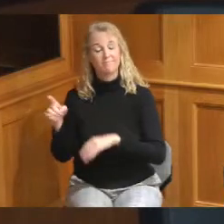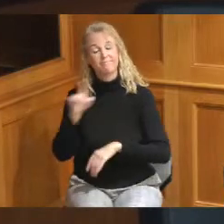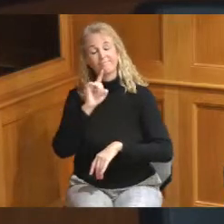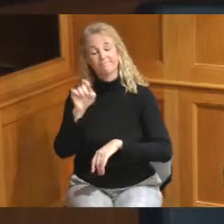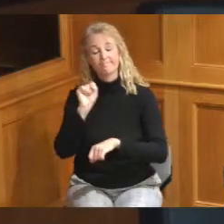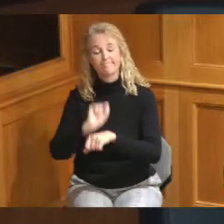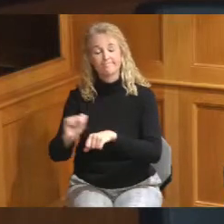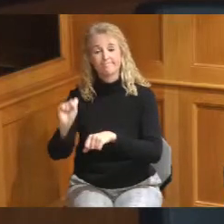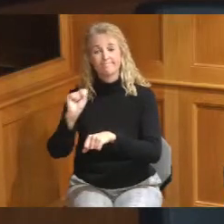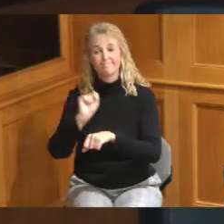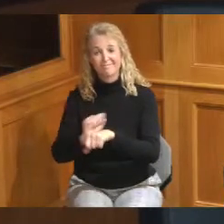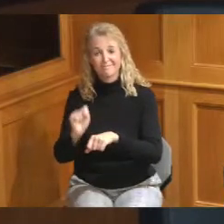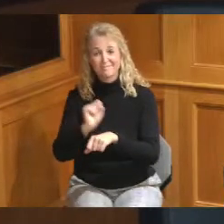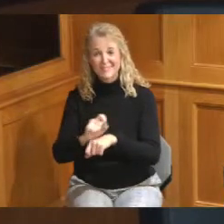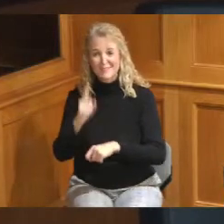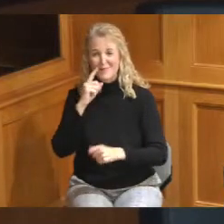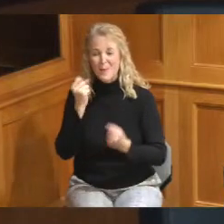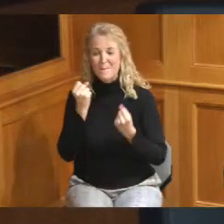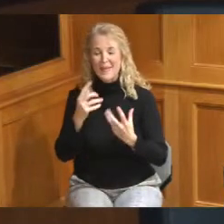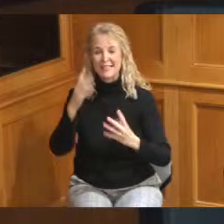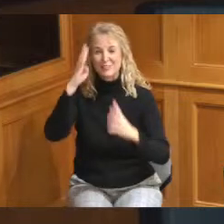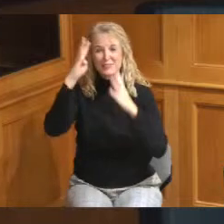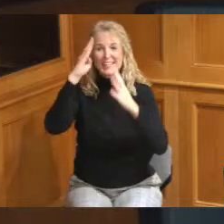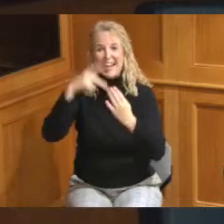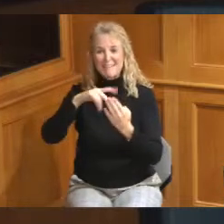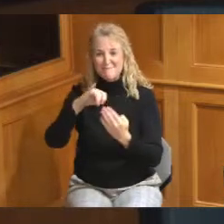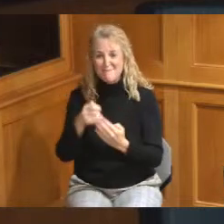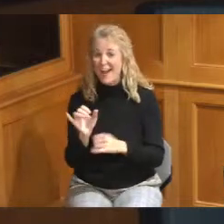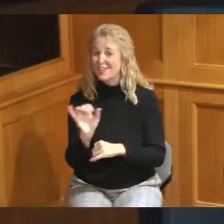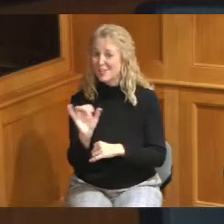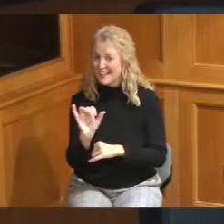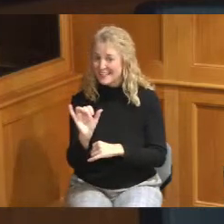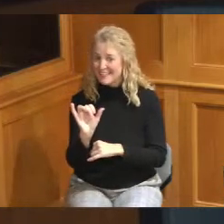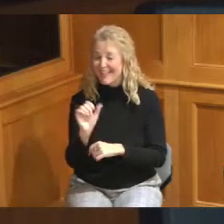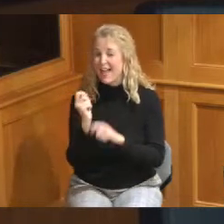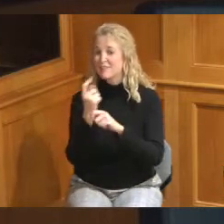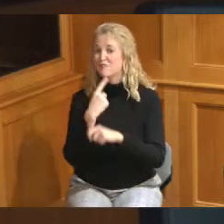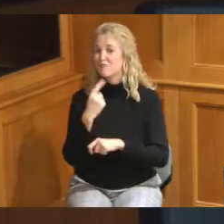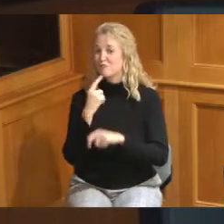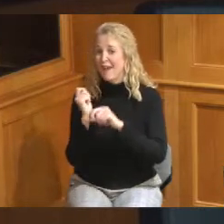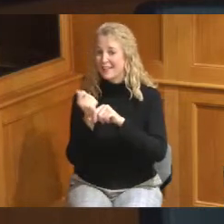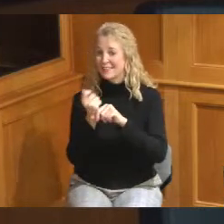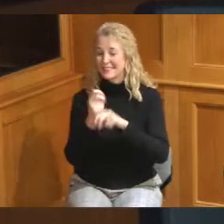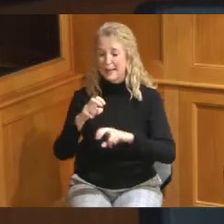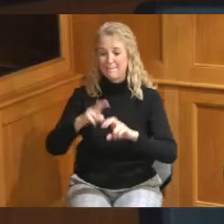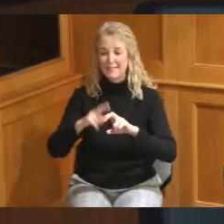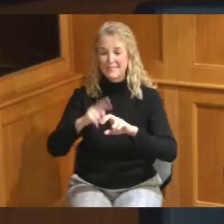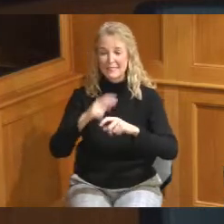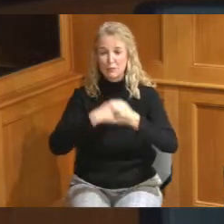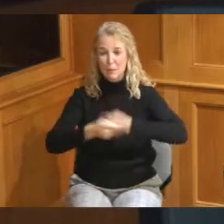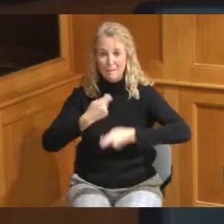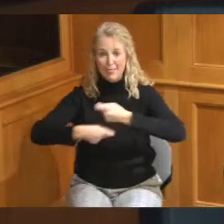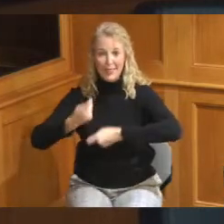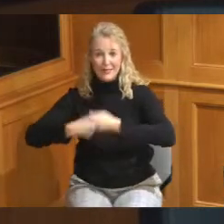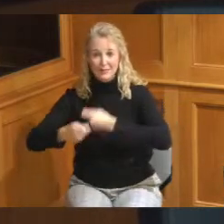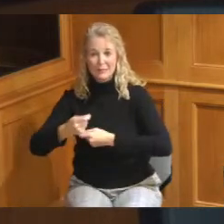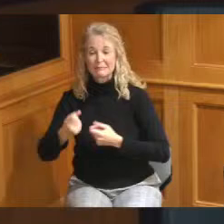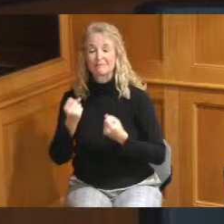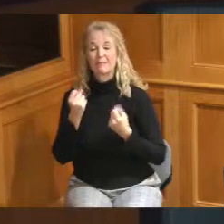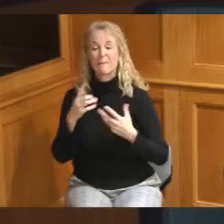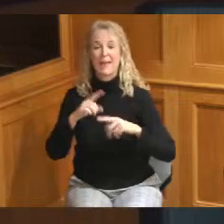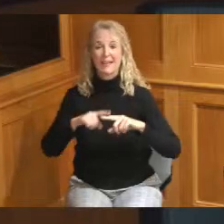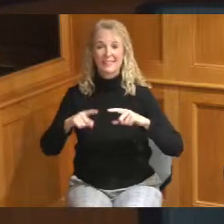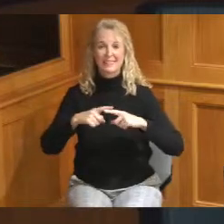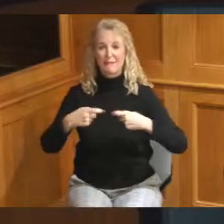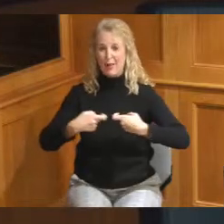in the implementation of innovative projects such as the Great American Ballpark seat replacement project and various energy